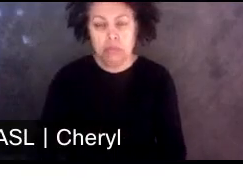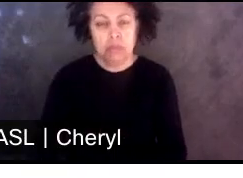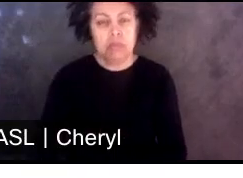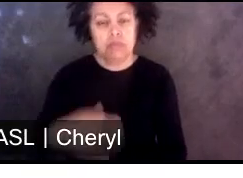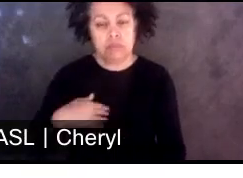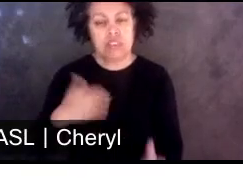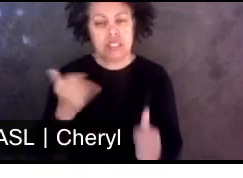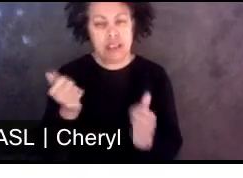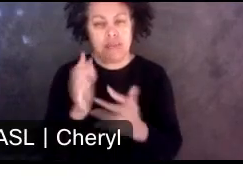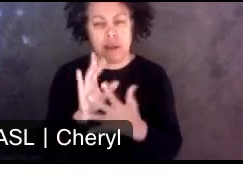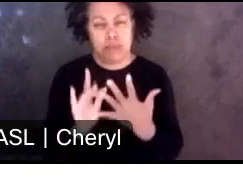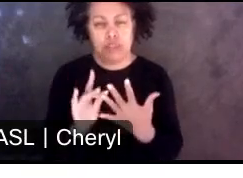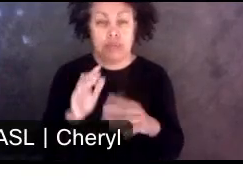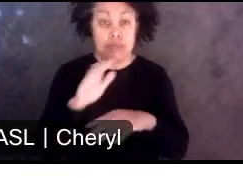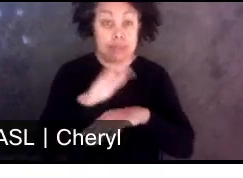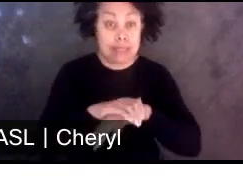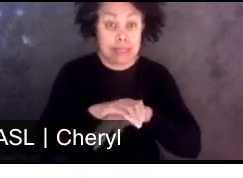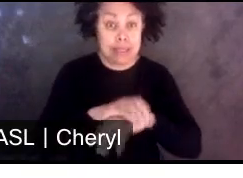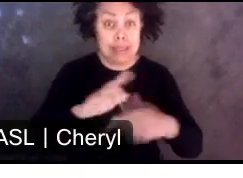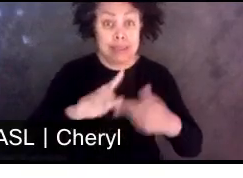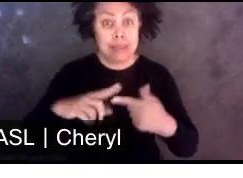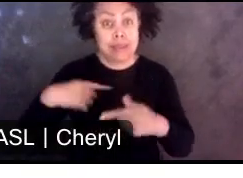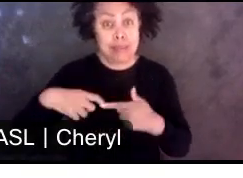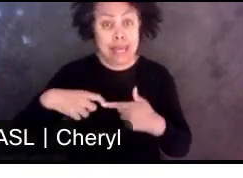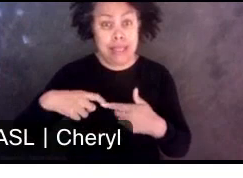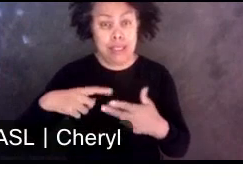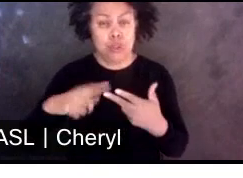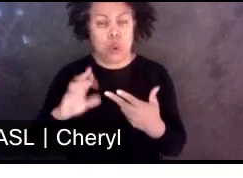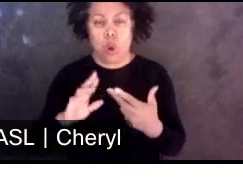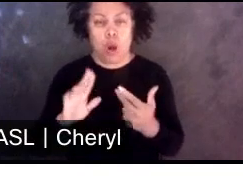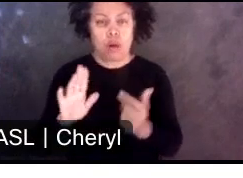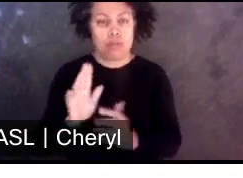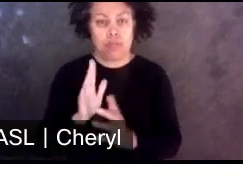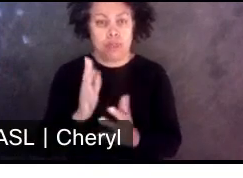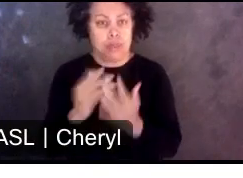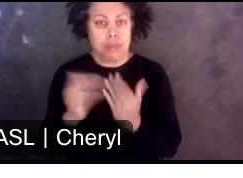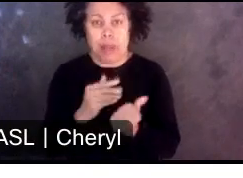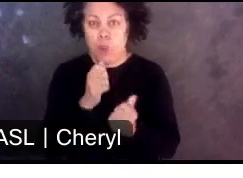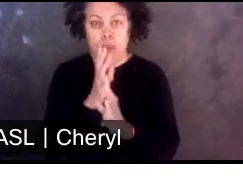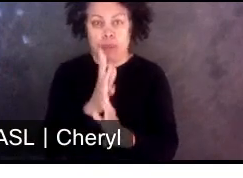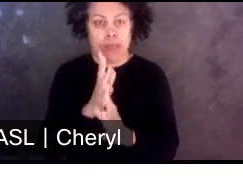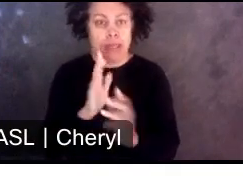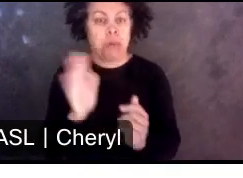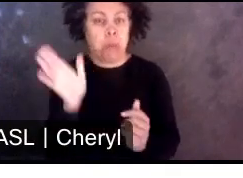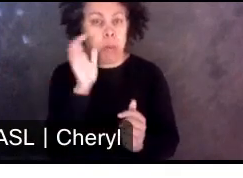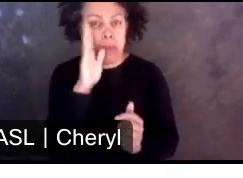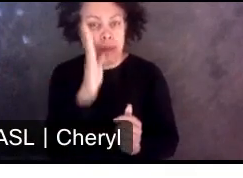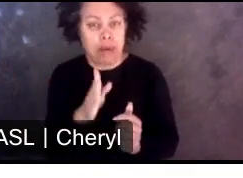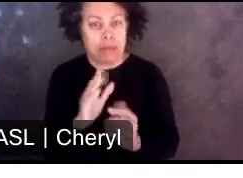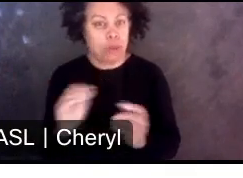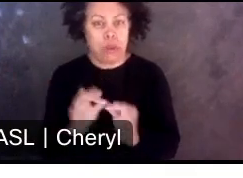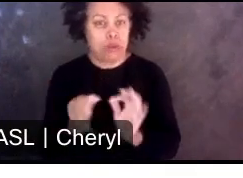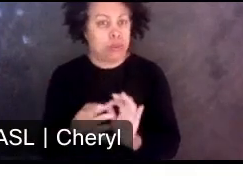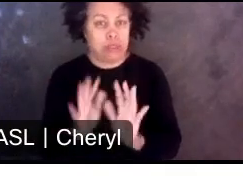this session are English, Spanish, or original audio, if you would like to hear the audio without any